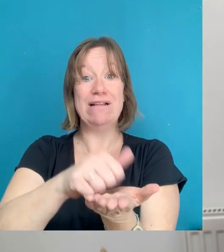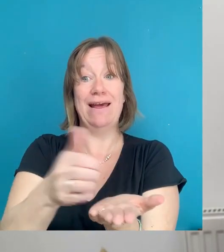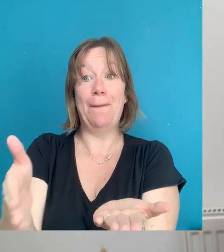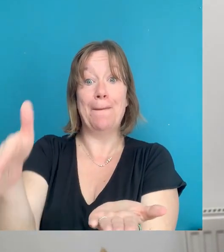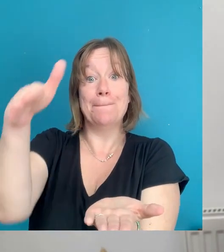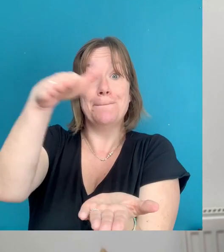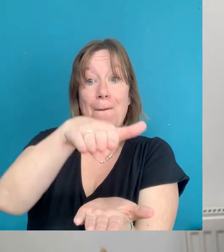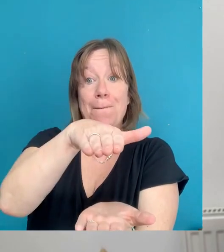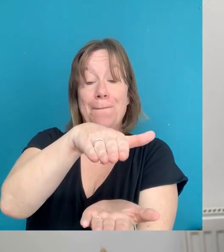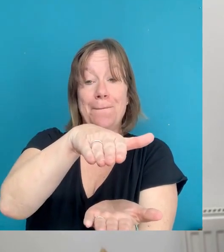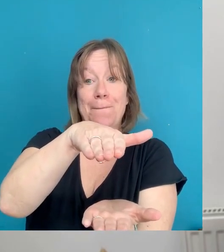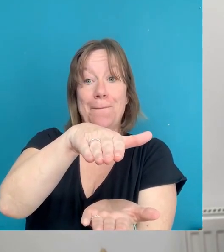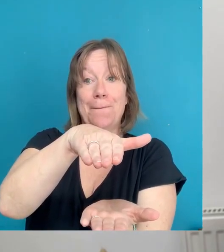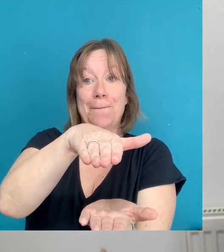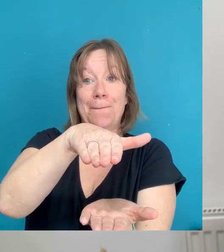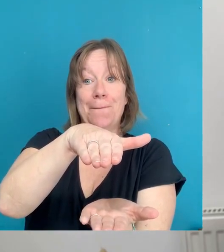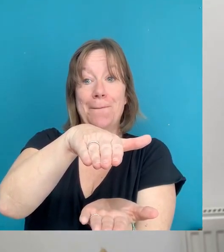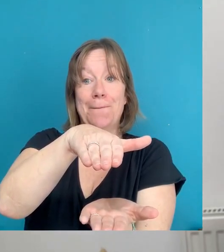plate.